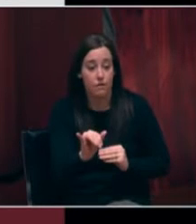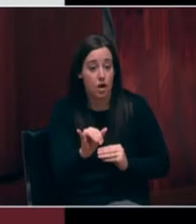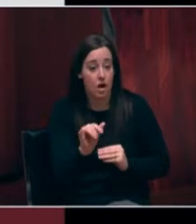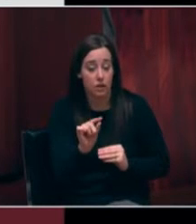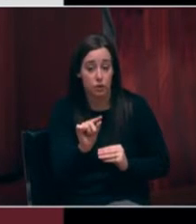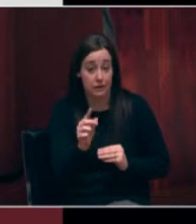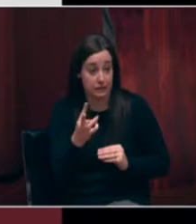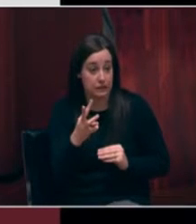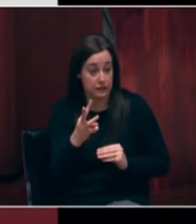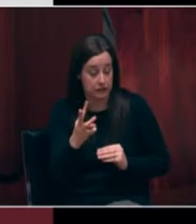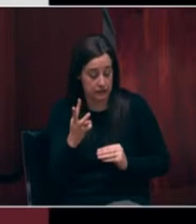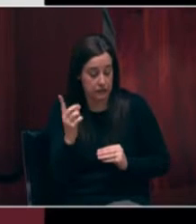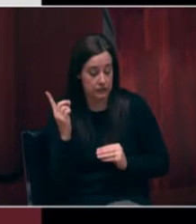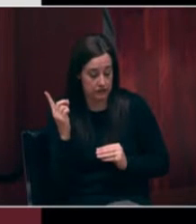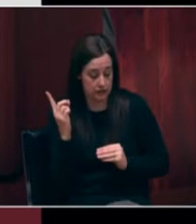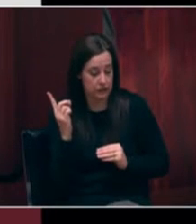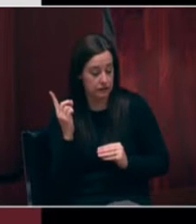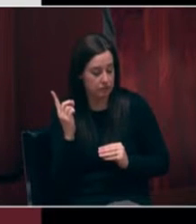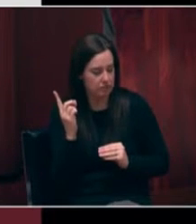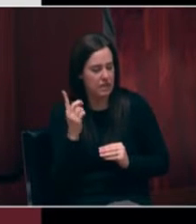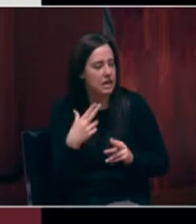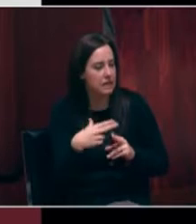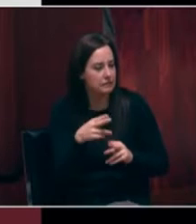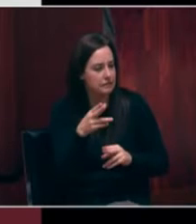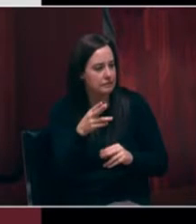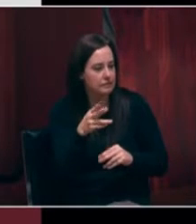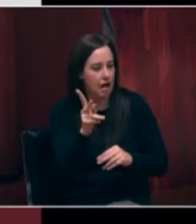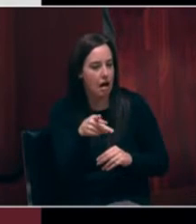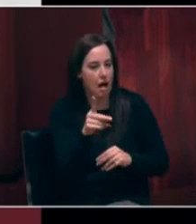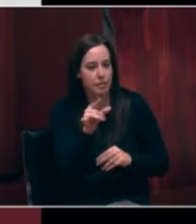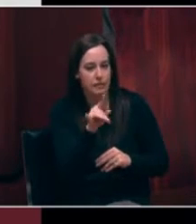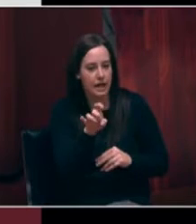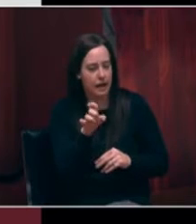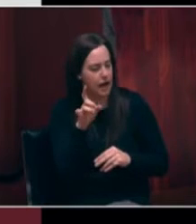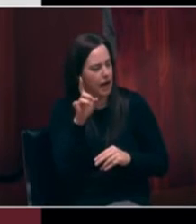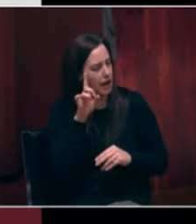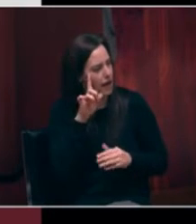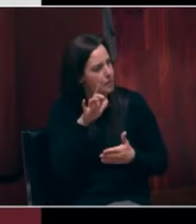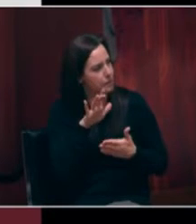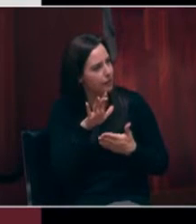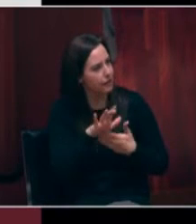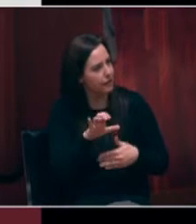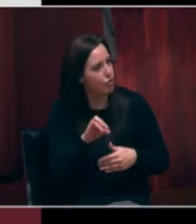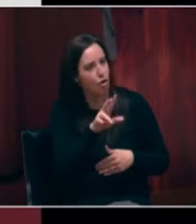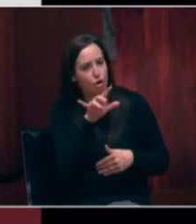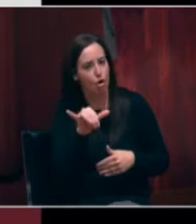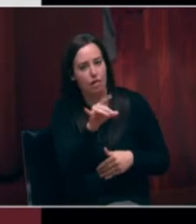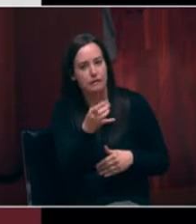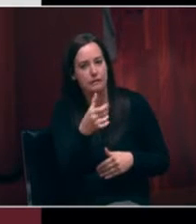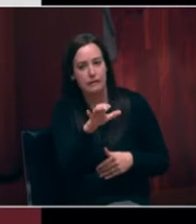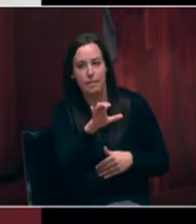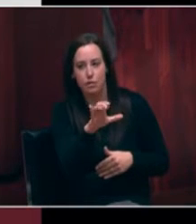And a brief update. I think it was early in December 15 that,